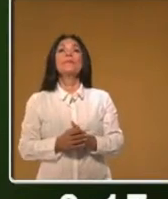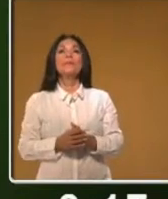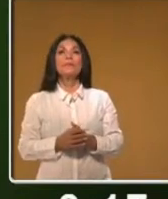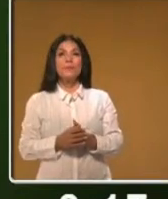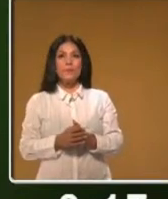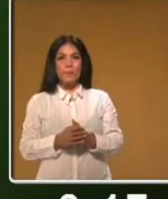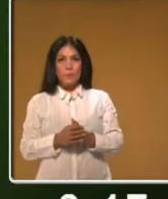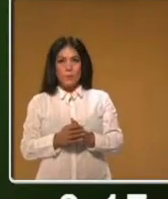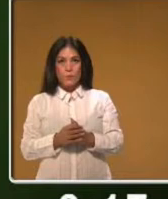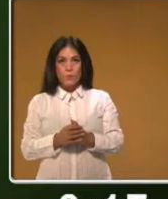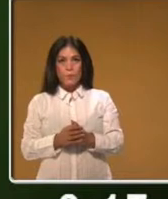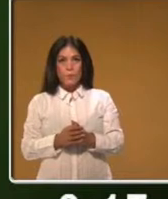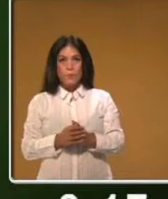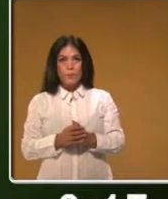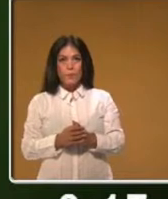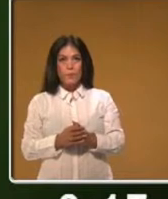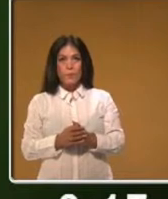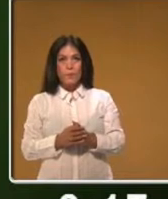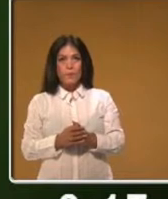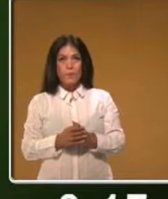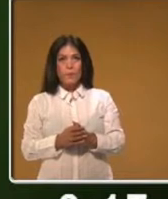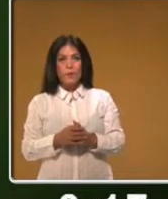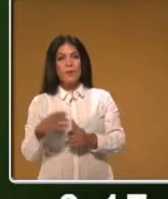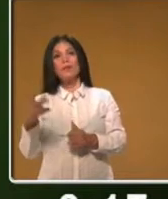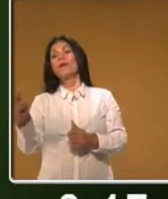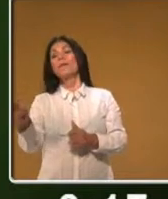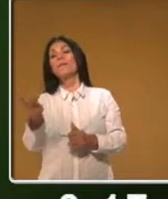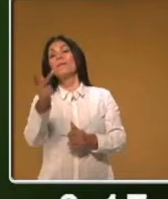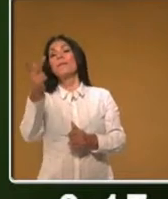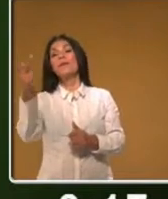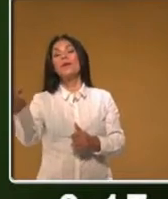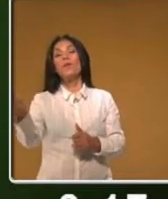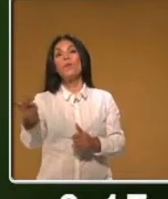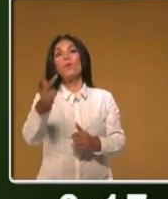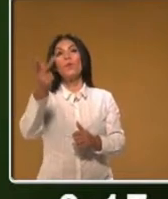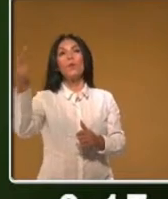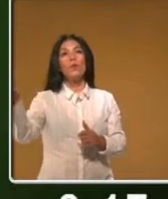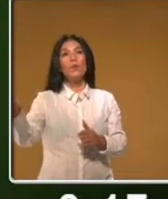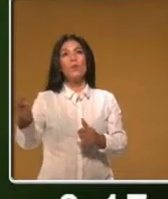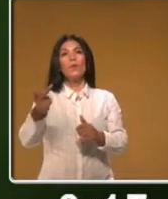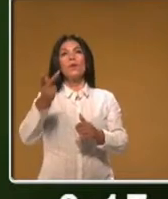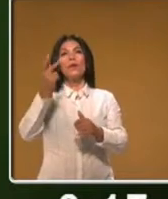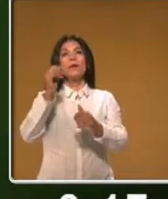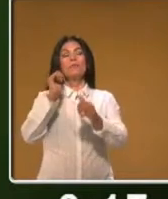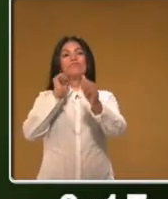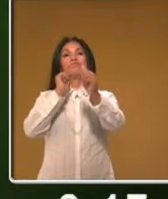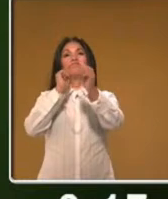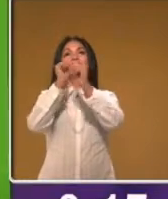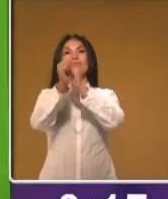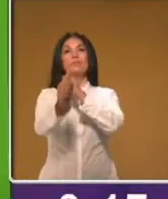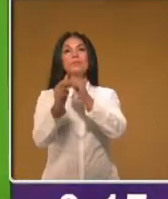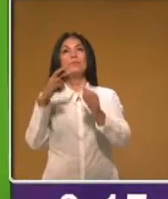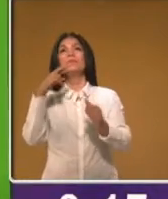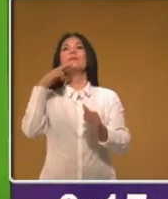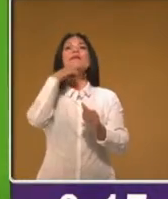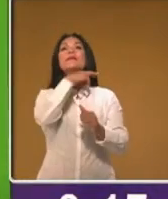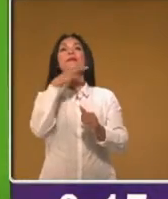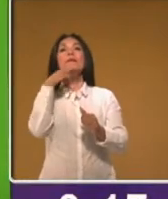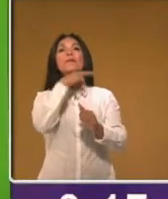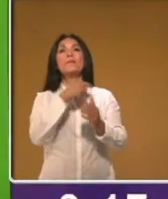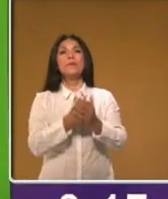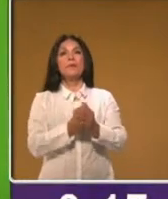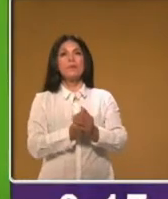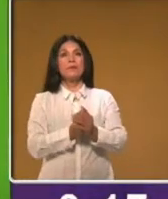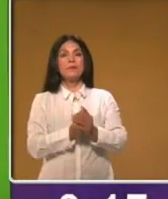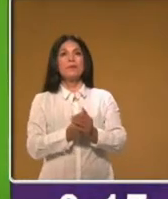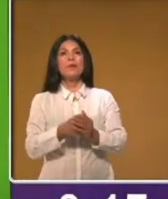it's kind of obvious, the answer, you run very fast when you are scared. We have to remember the use of